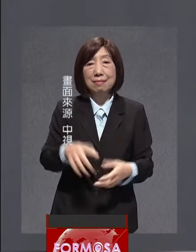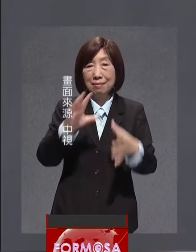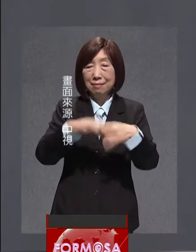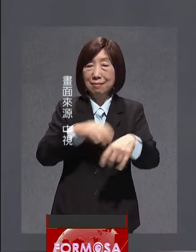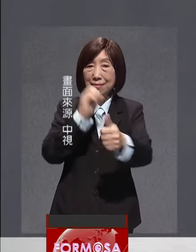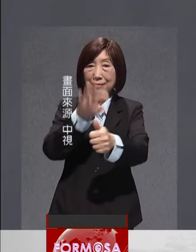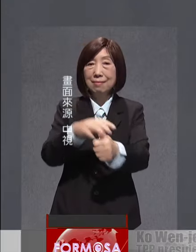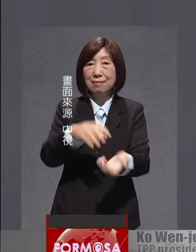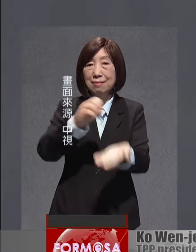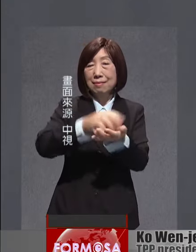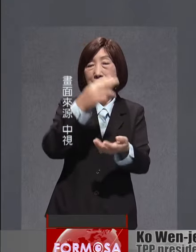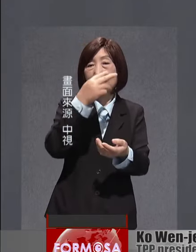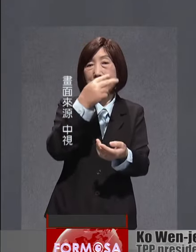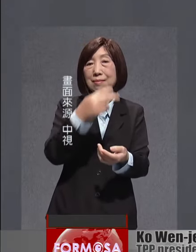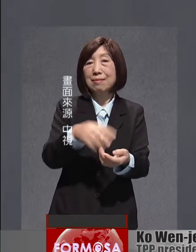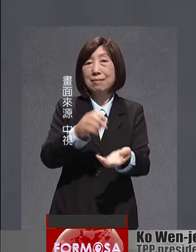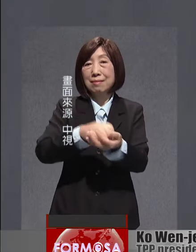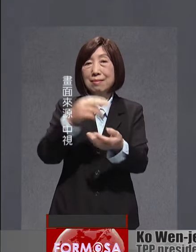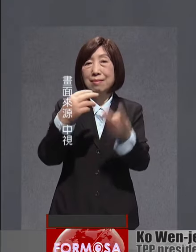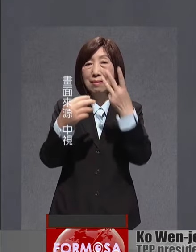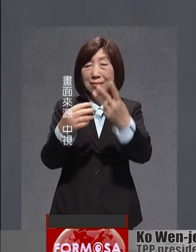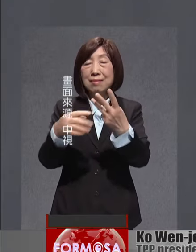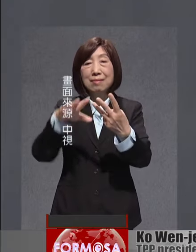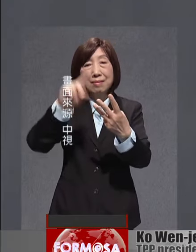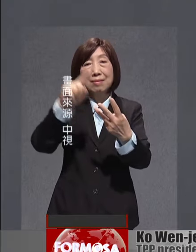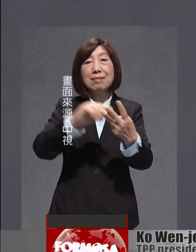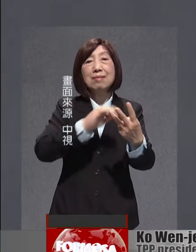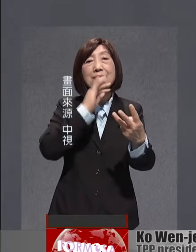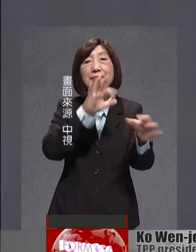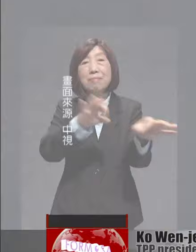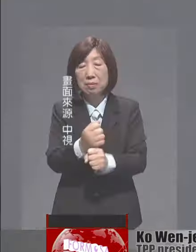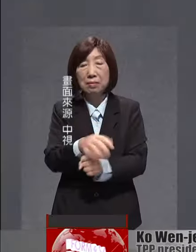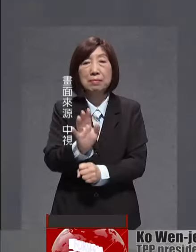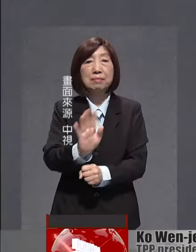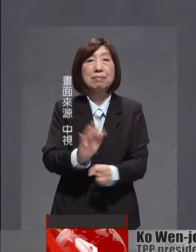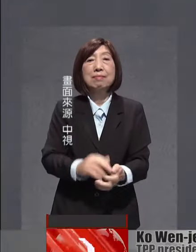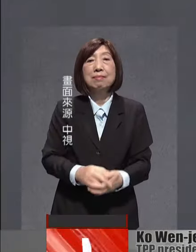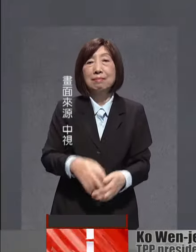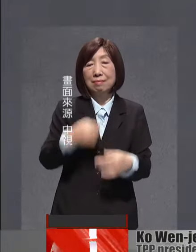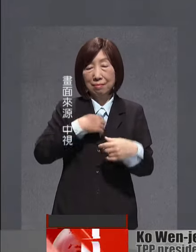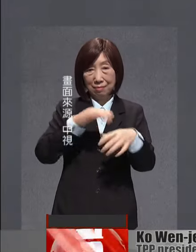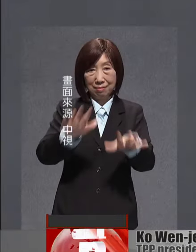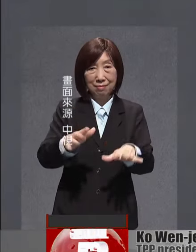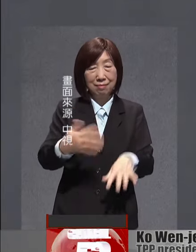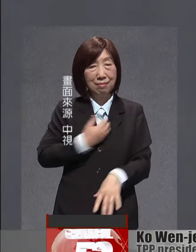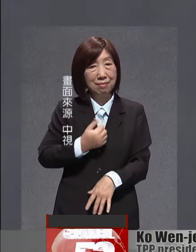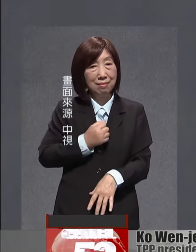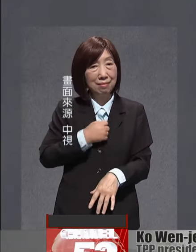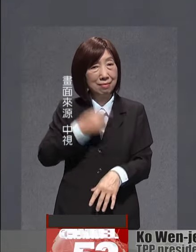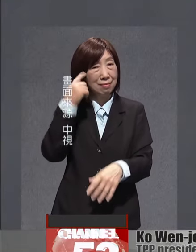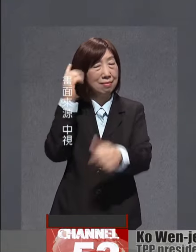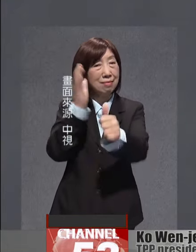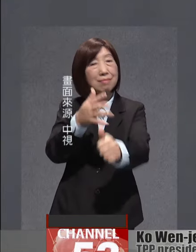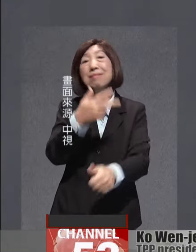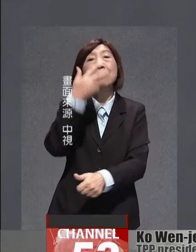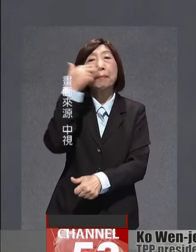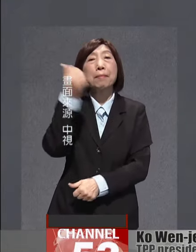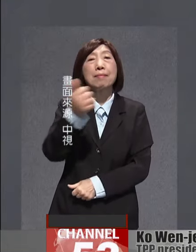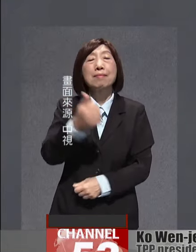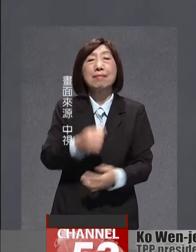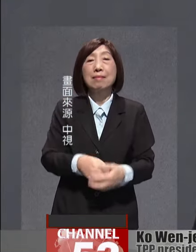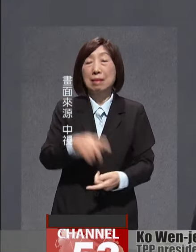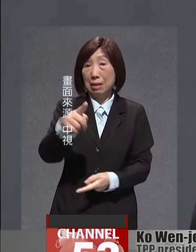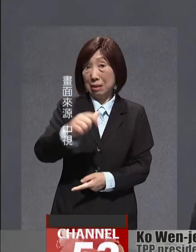I advocate that the life of our number three nuclear power plant should be extended, and our number four nuclear power plant should have an inspection as